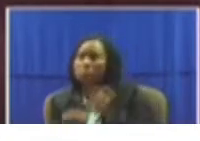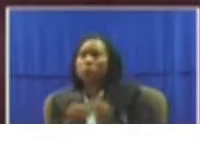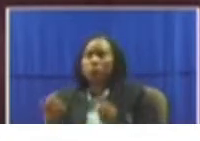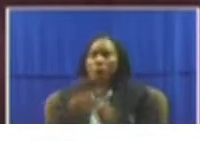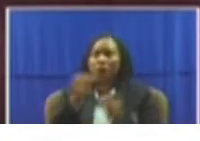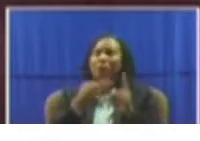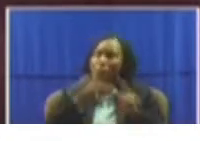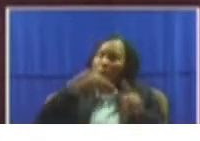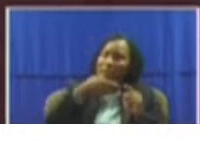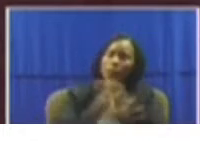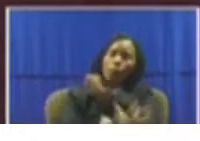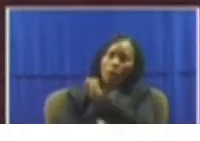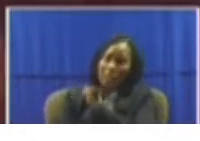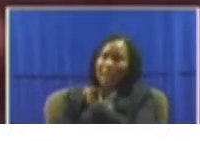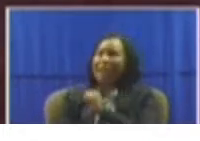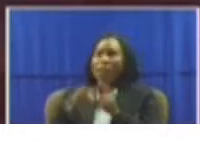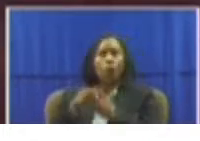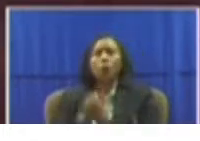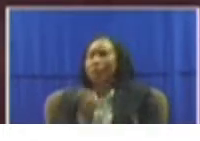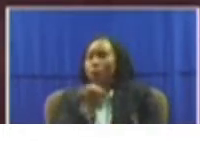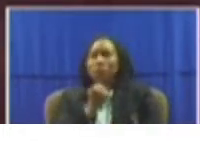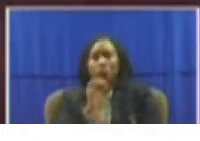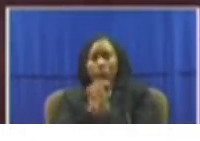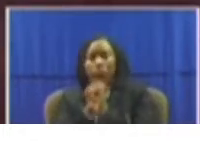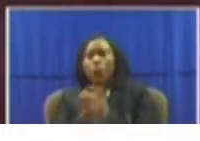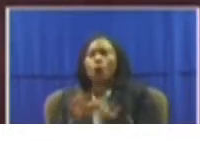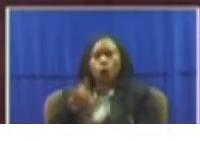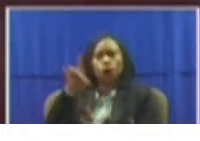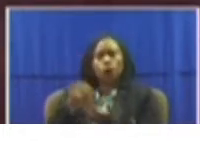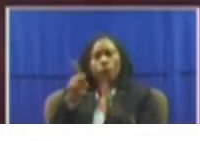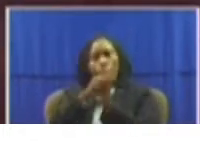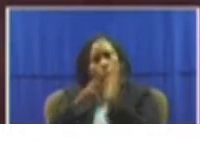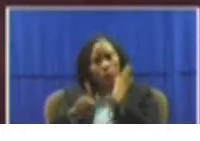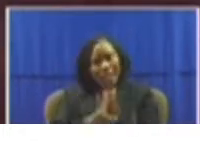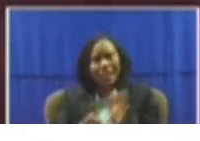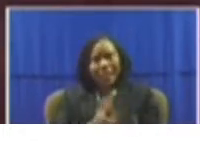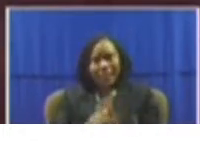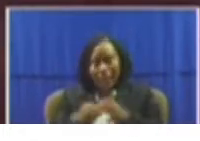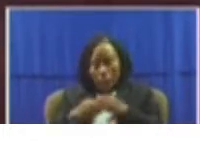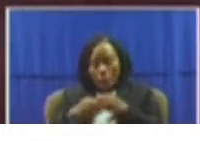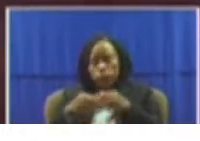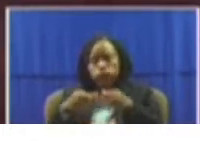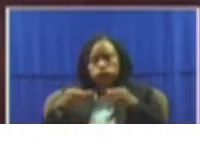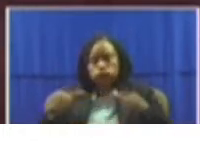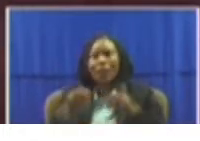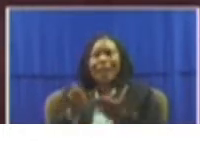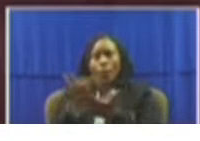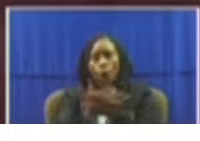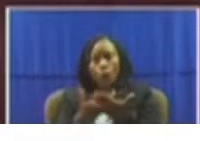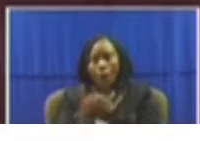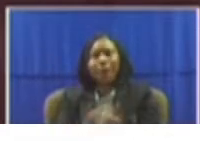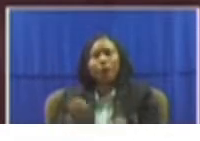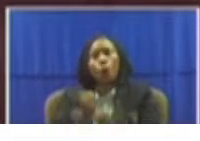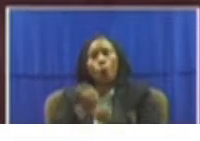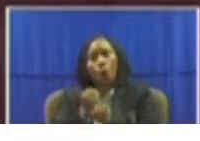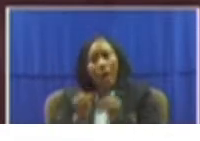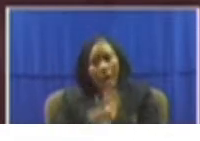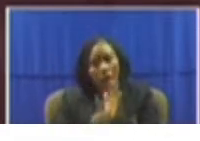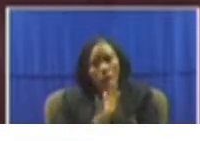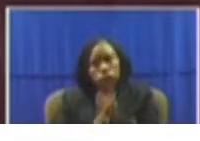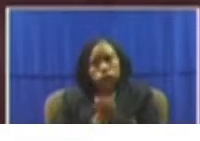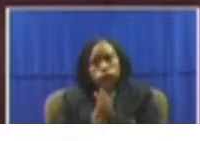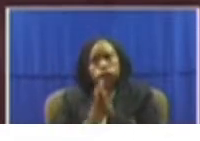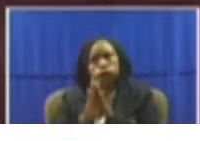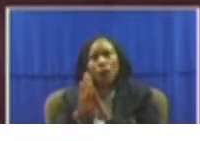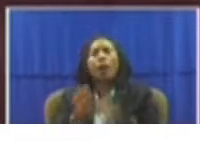be unapologetic about choosing policies that will grow our economy and create jobs, and ministers who will care